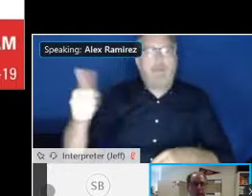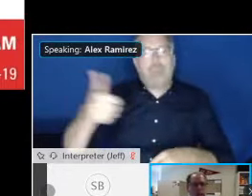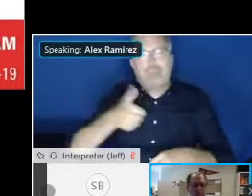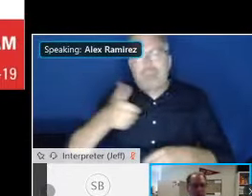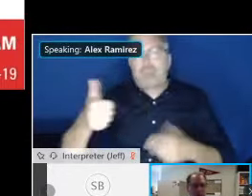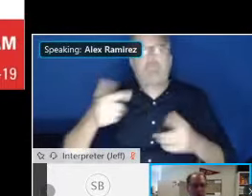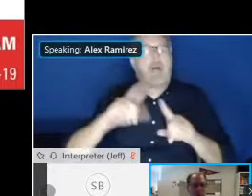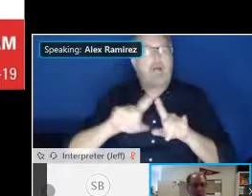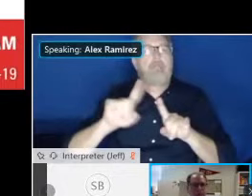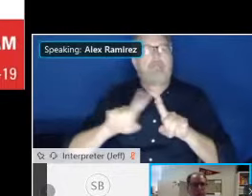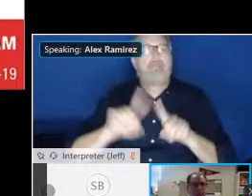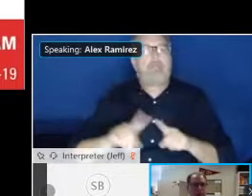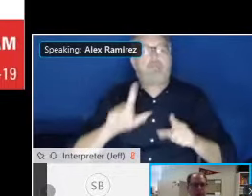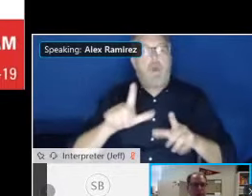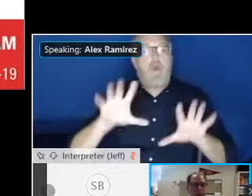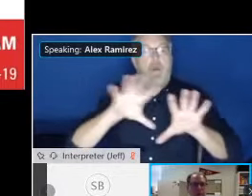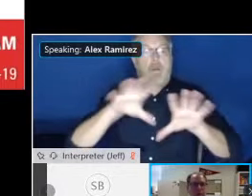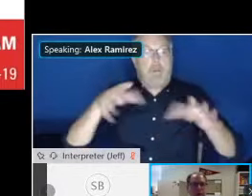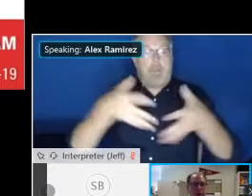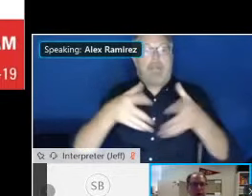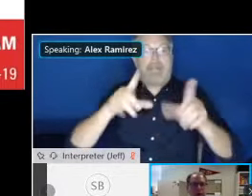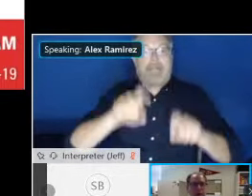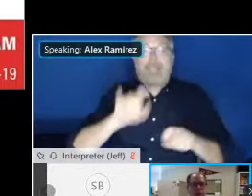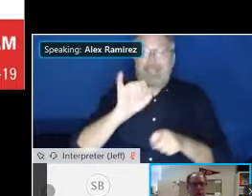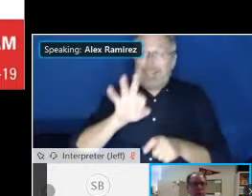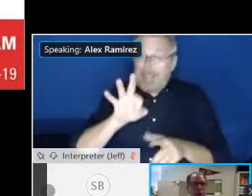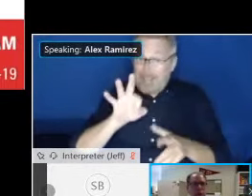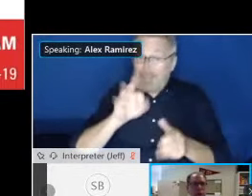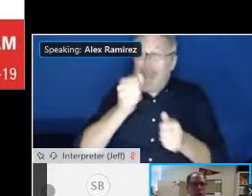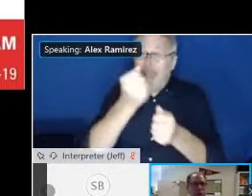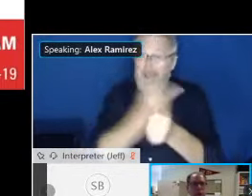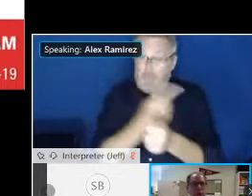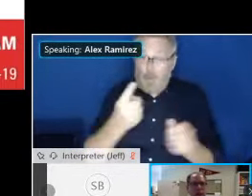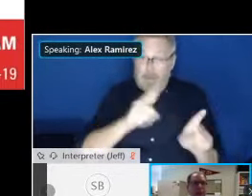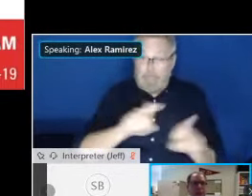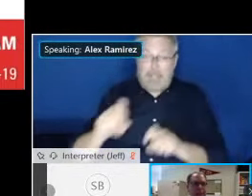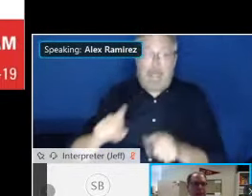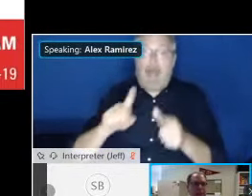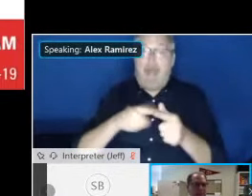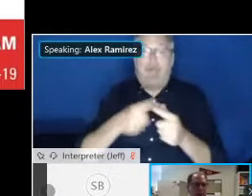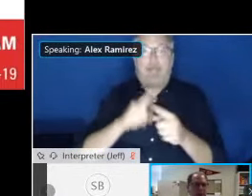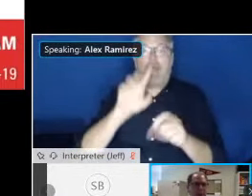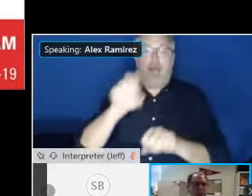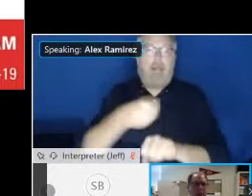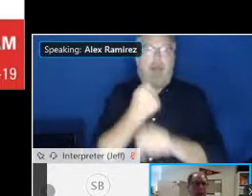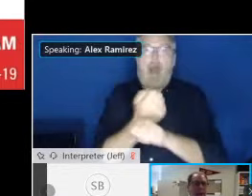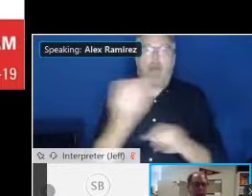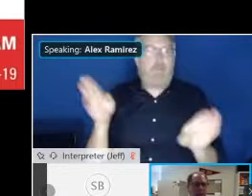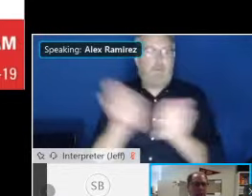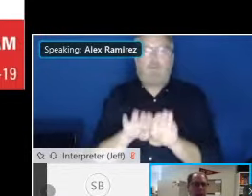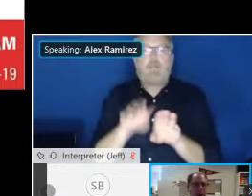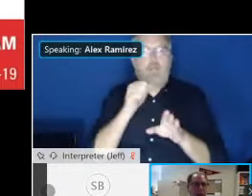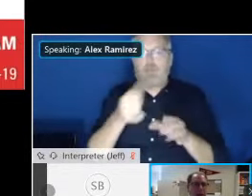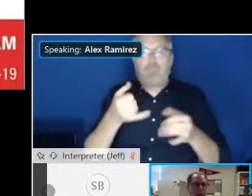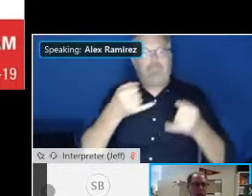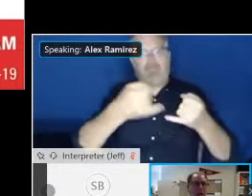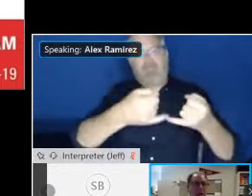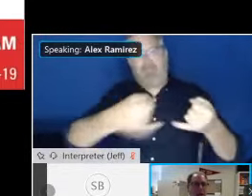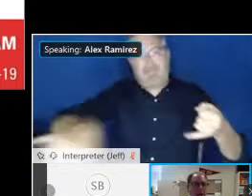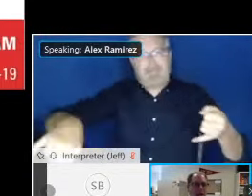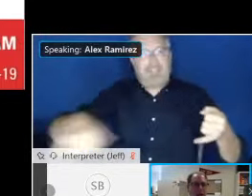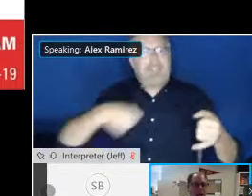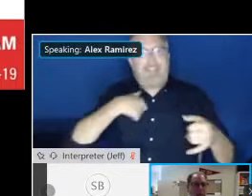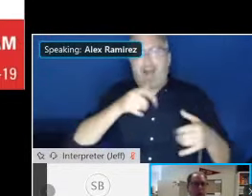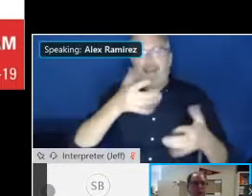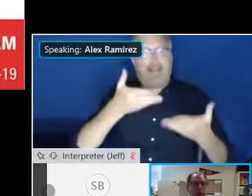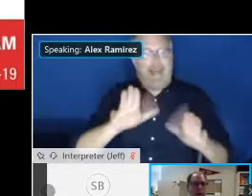testing is beneficial if we test everyone and then close the doors and don't let anybody else in, kind of like the NBA has done